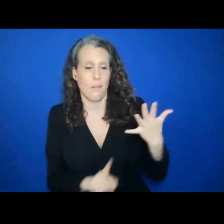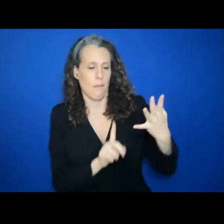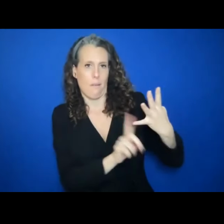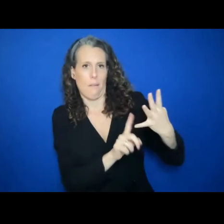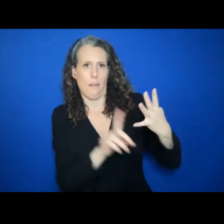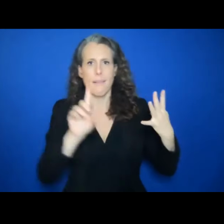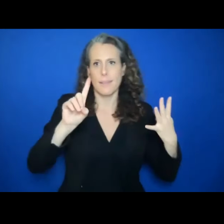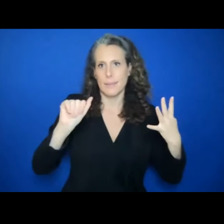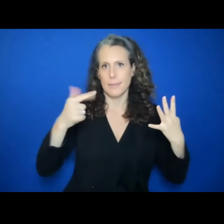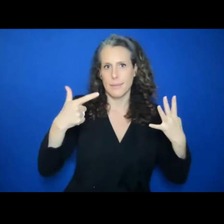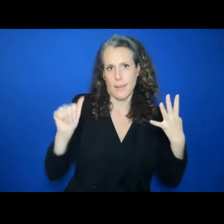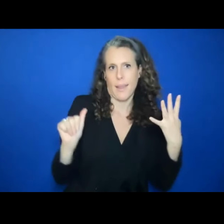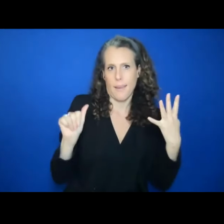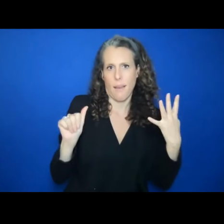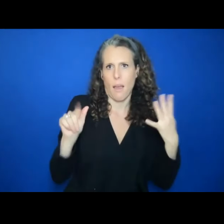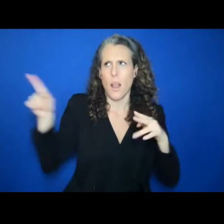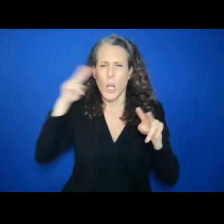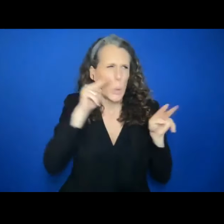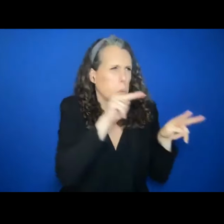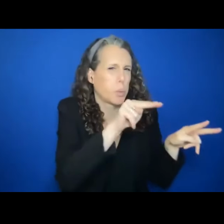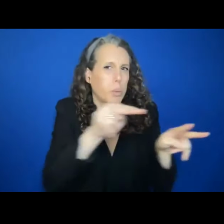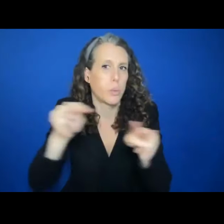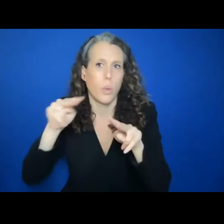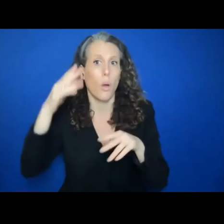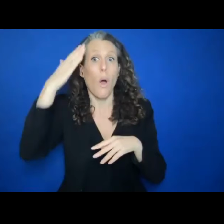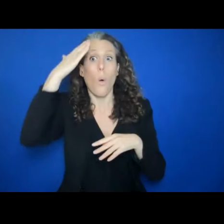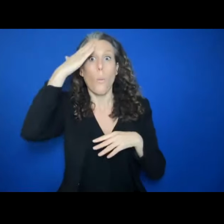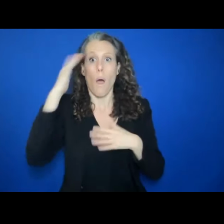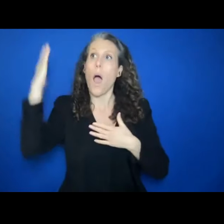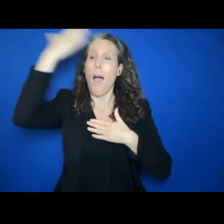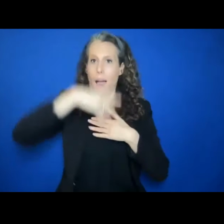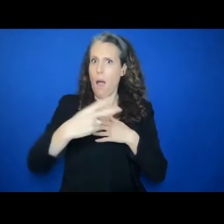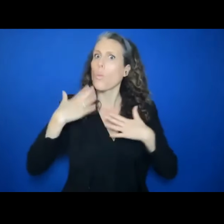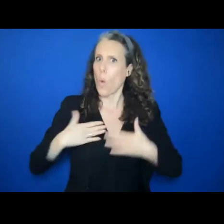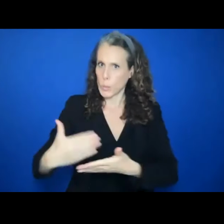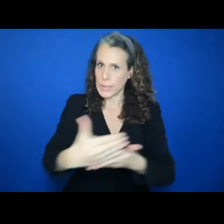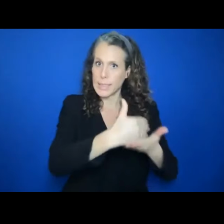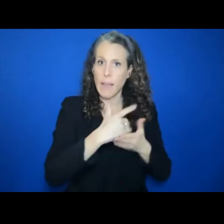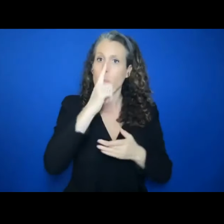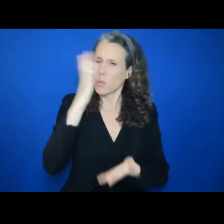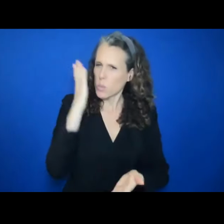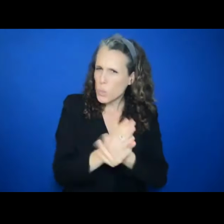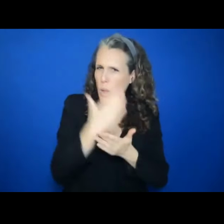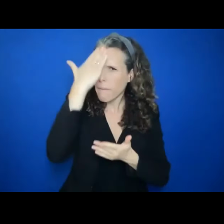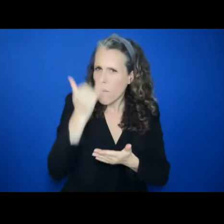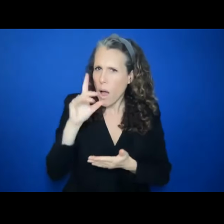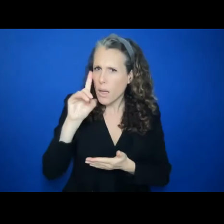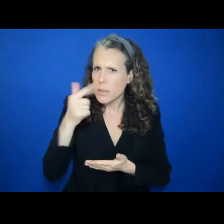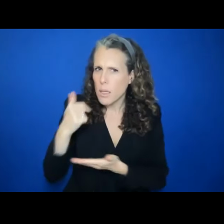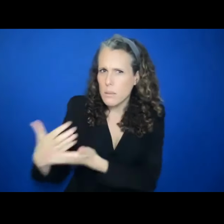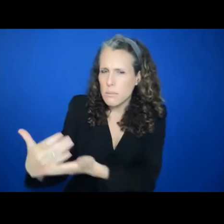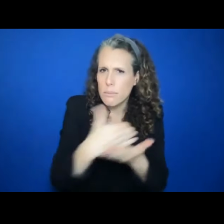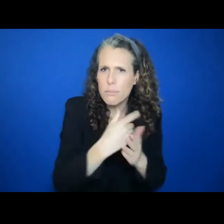Surveillance masquerading as safety. And big data at the end is obviously something we need to bear in mind when we think about accessing